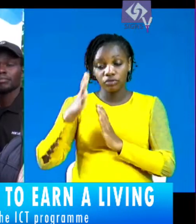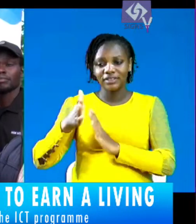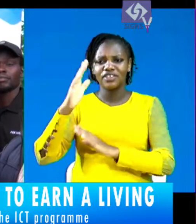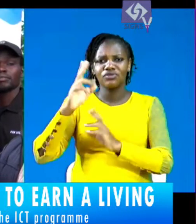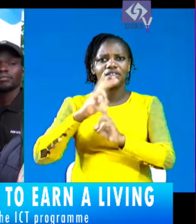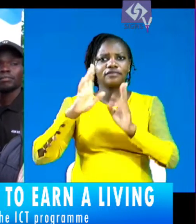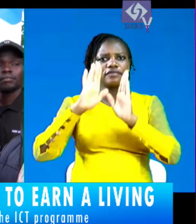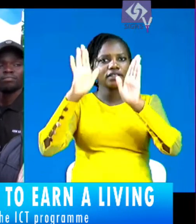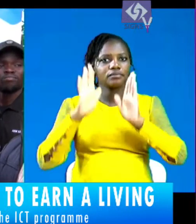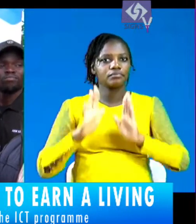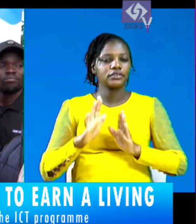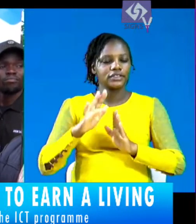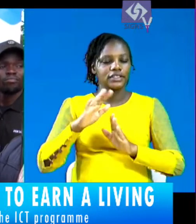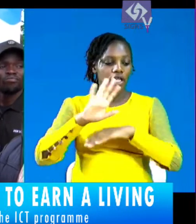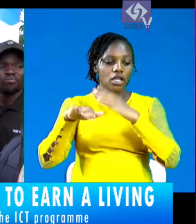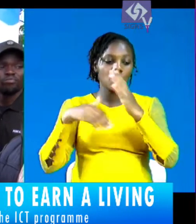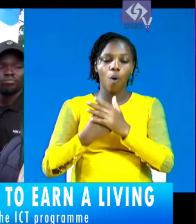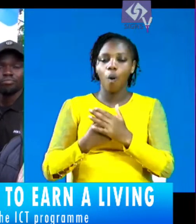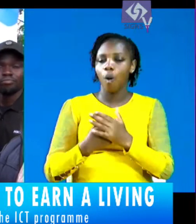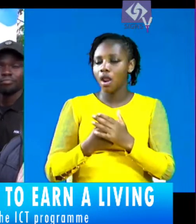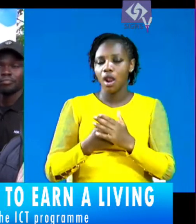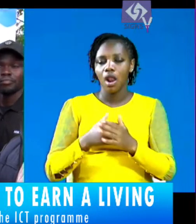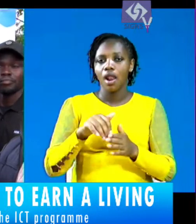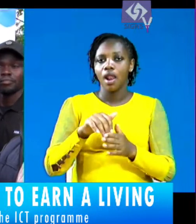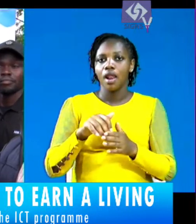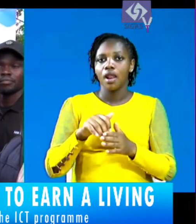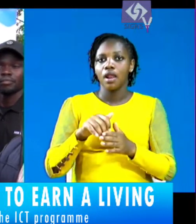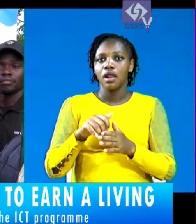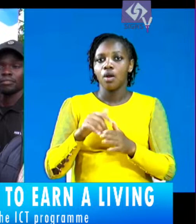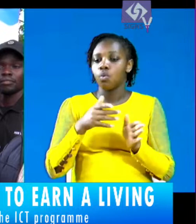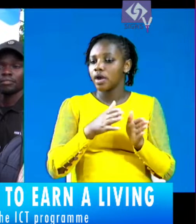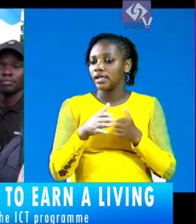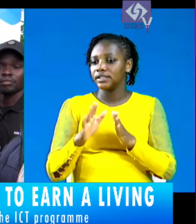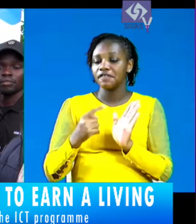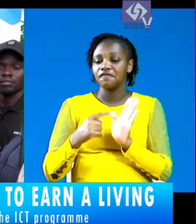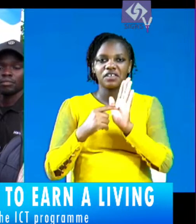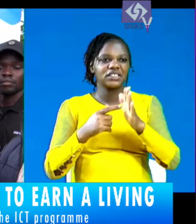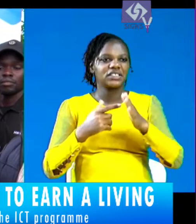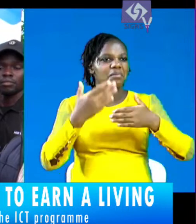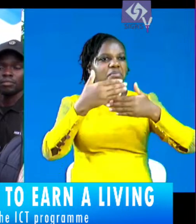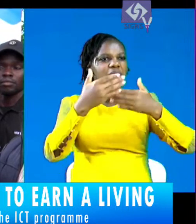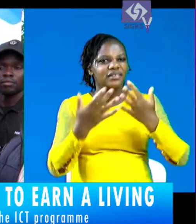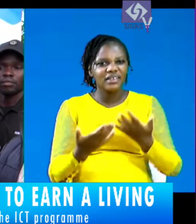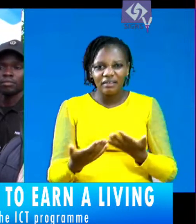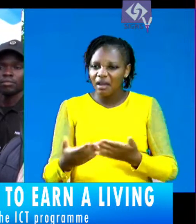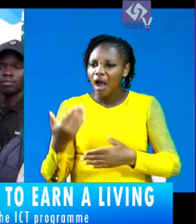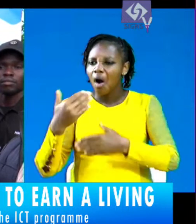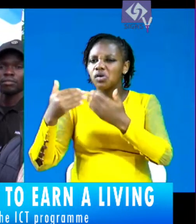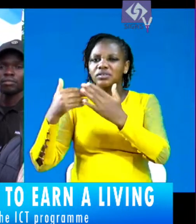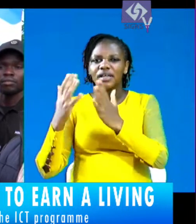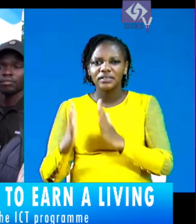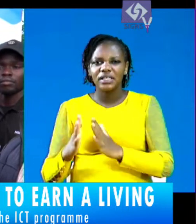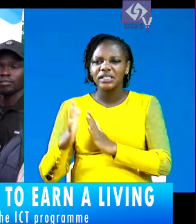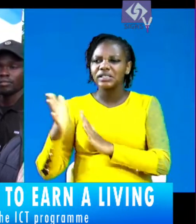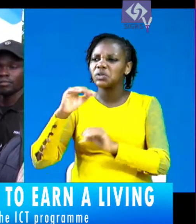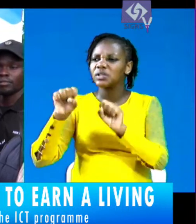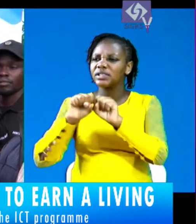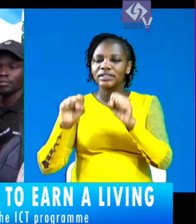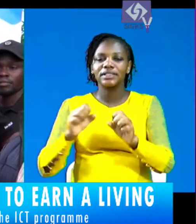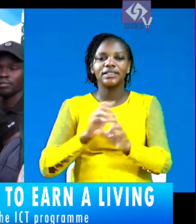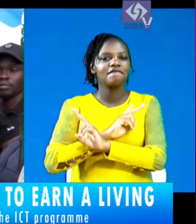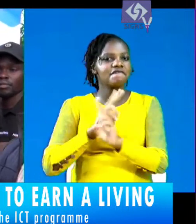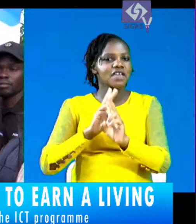paramount importance in all aspects of our lives. Whether it's buildings, contractors, security systems are very, very